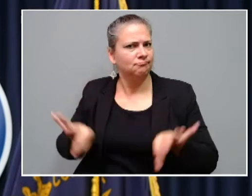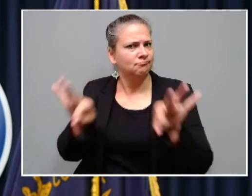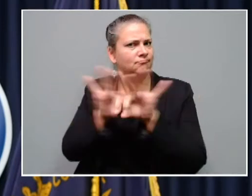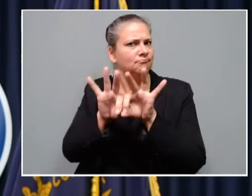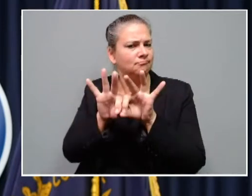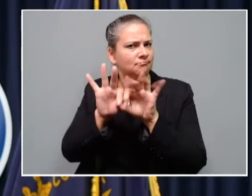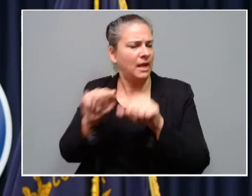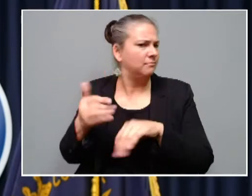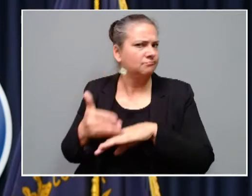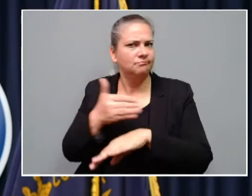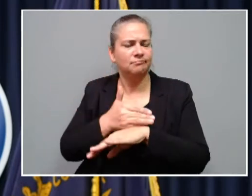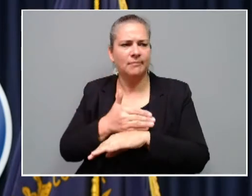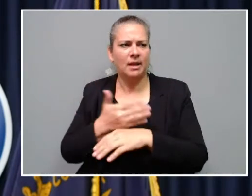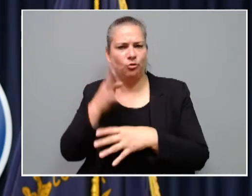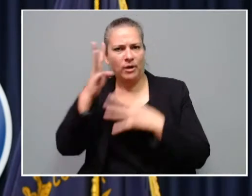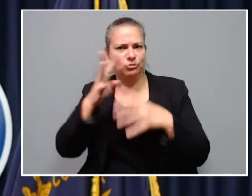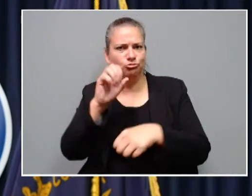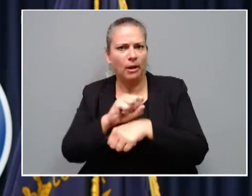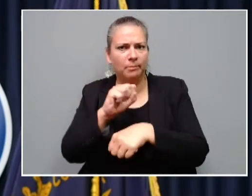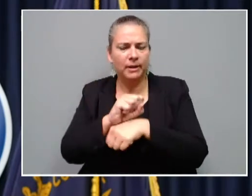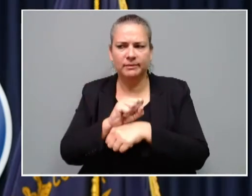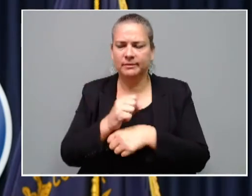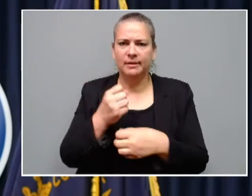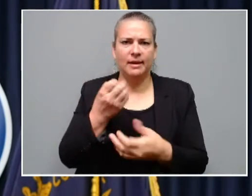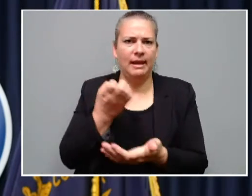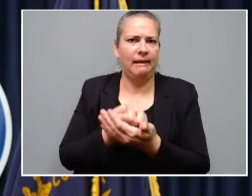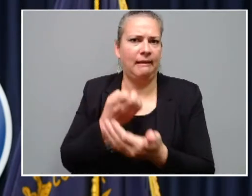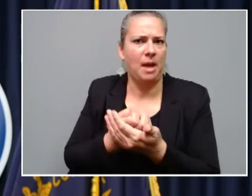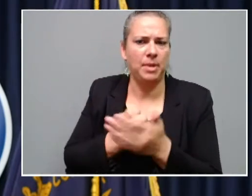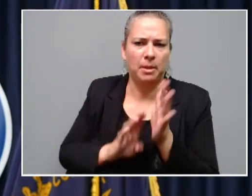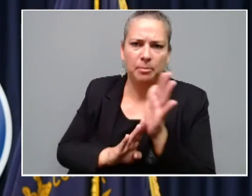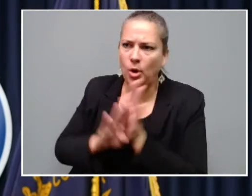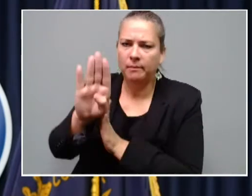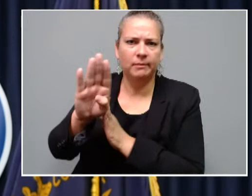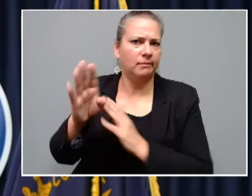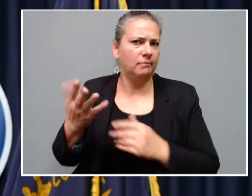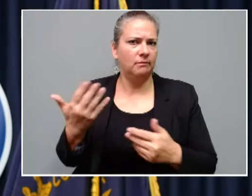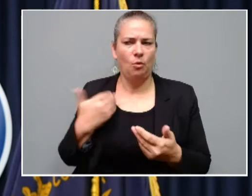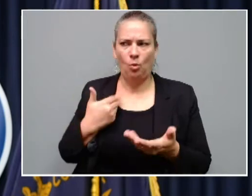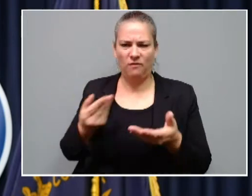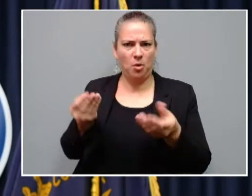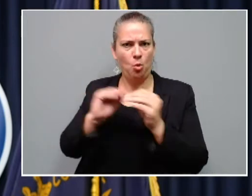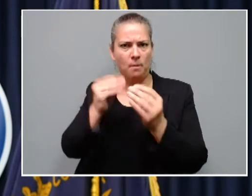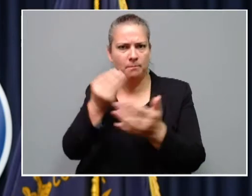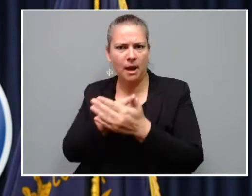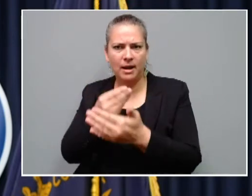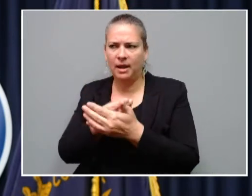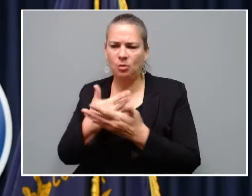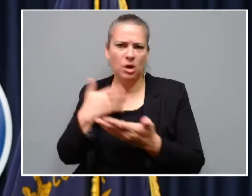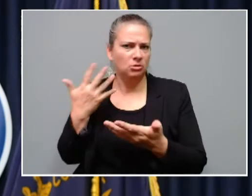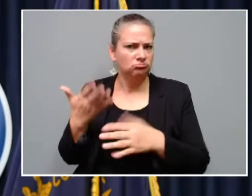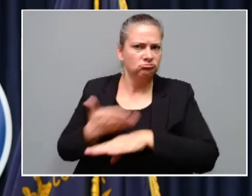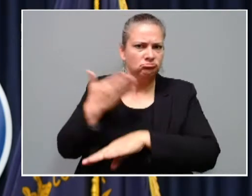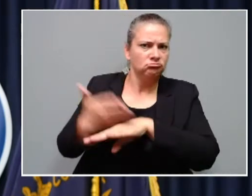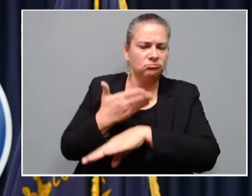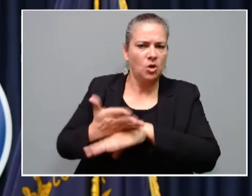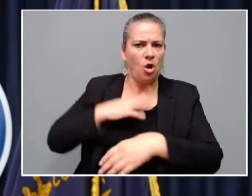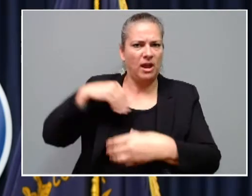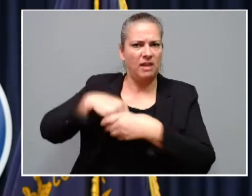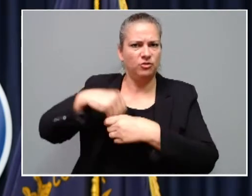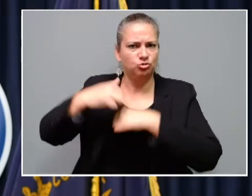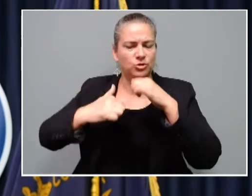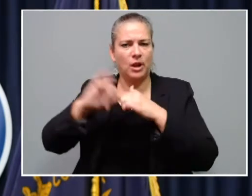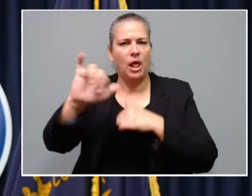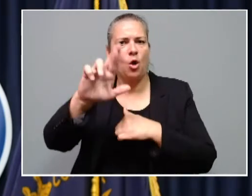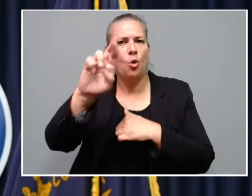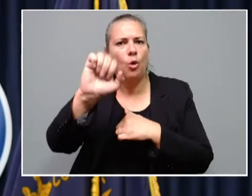our economic development momentum. We have an economy on fire, and if we have extra money to improve our infrastructure from roads to bridges